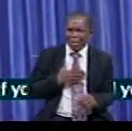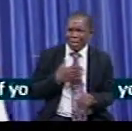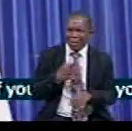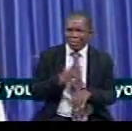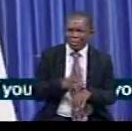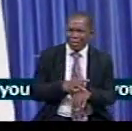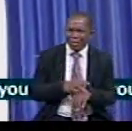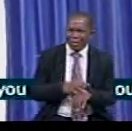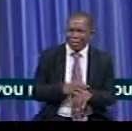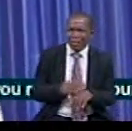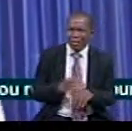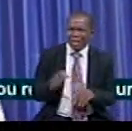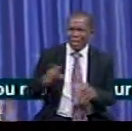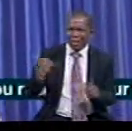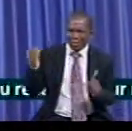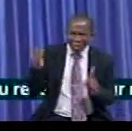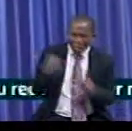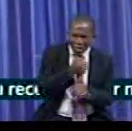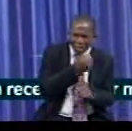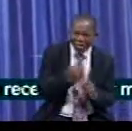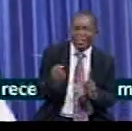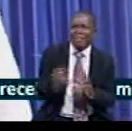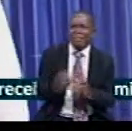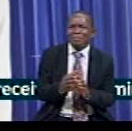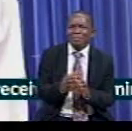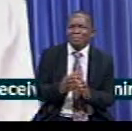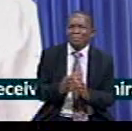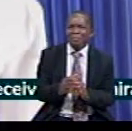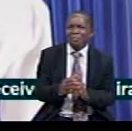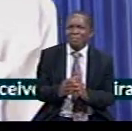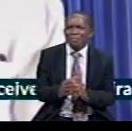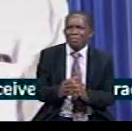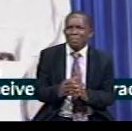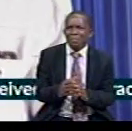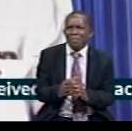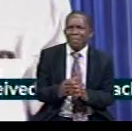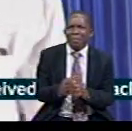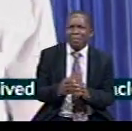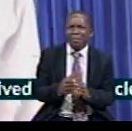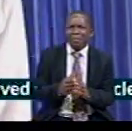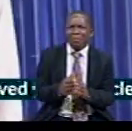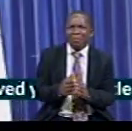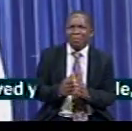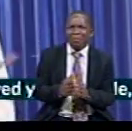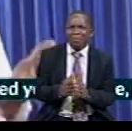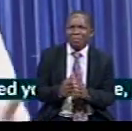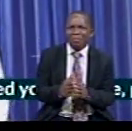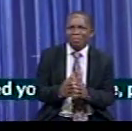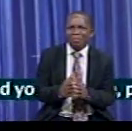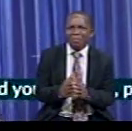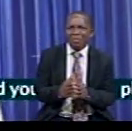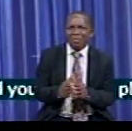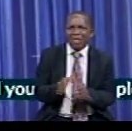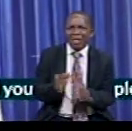me. But if you see my walking, it's not moving well. If I can't